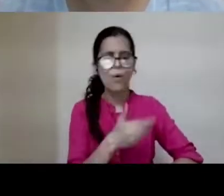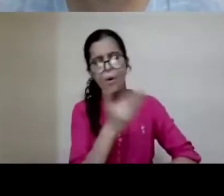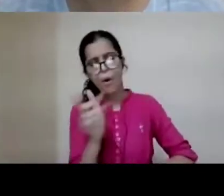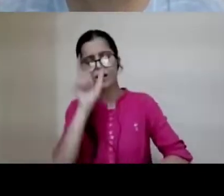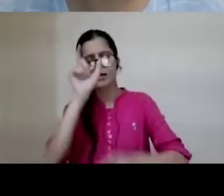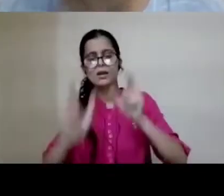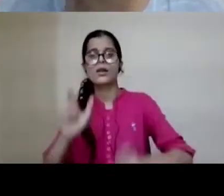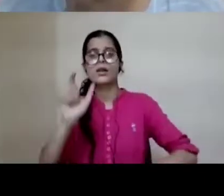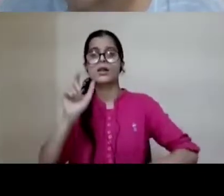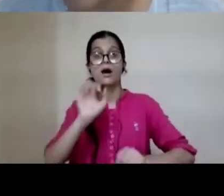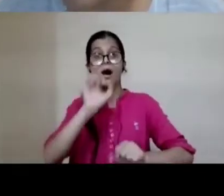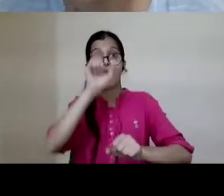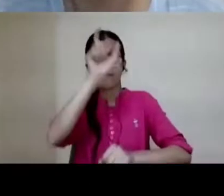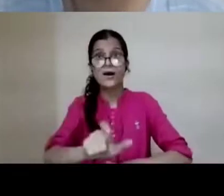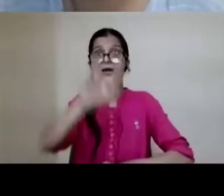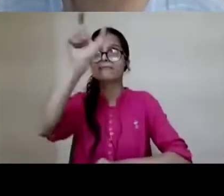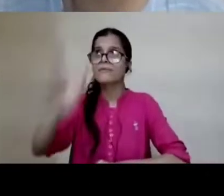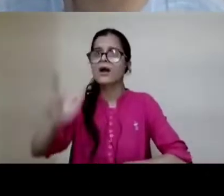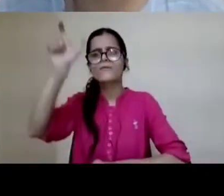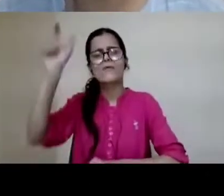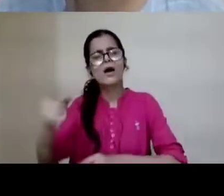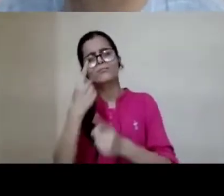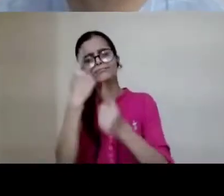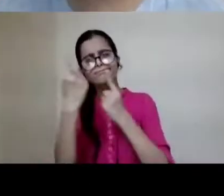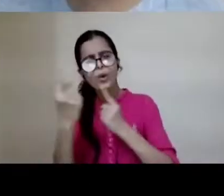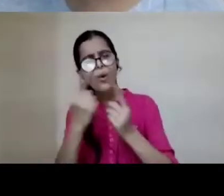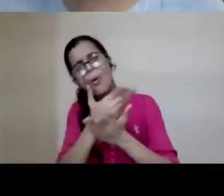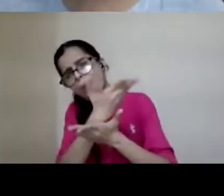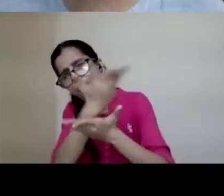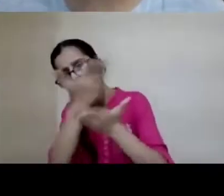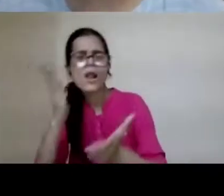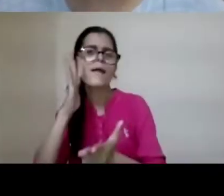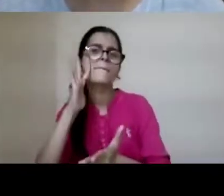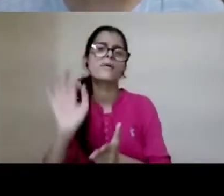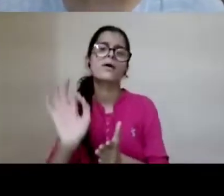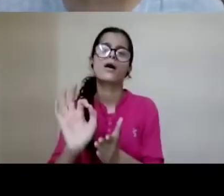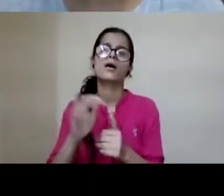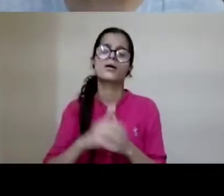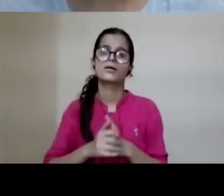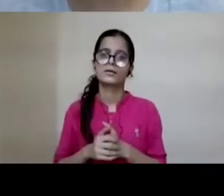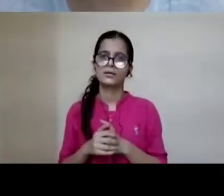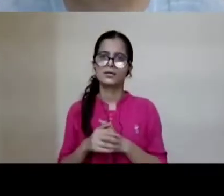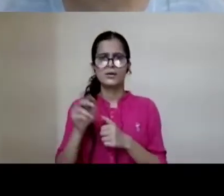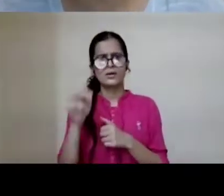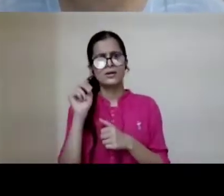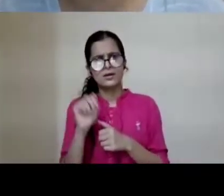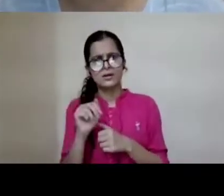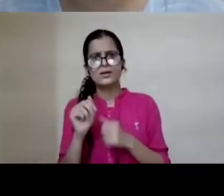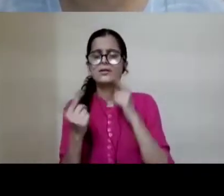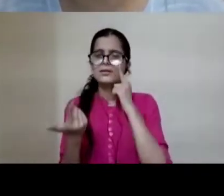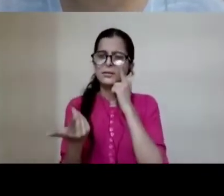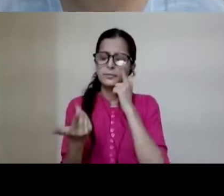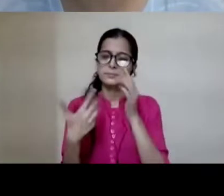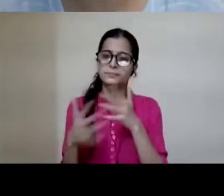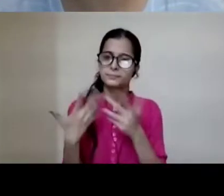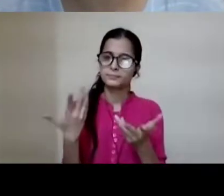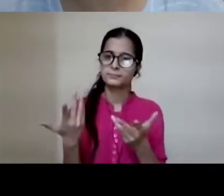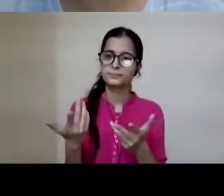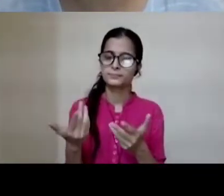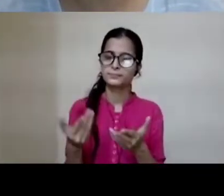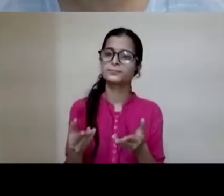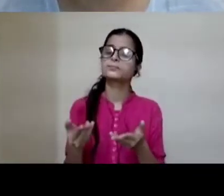matters, and just by your being you matter. You don't need some kind of an imprimatur of personhood to be given to